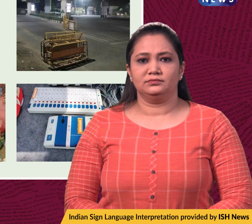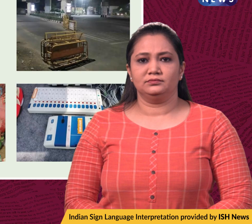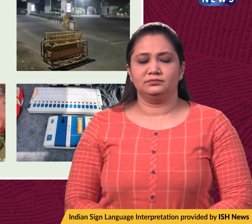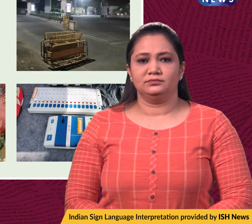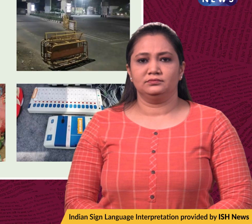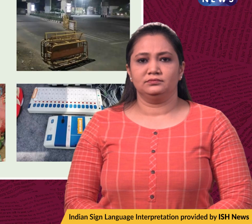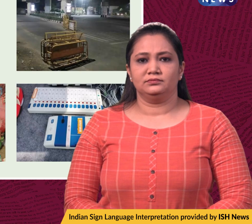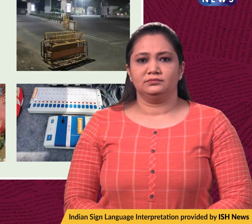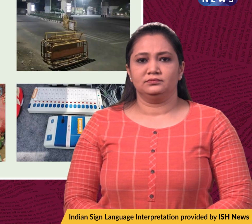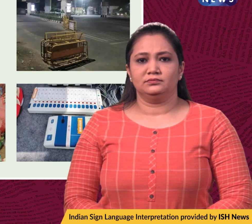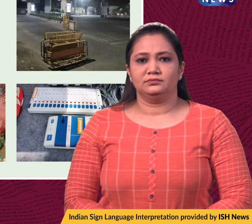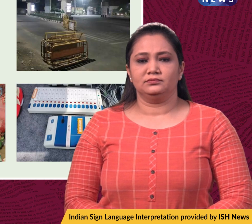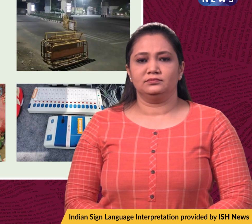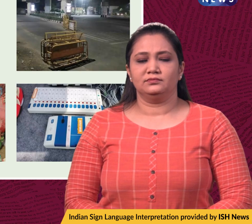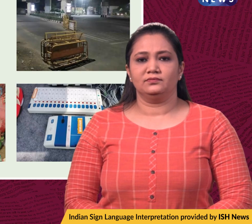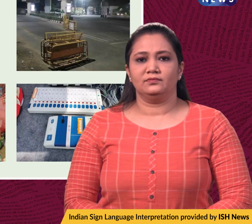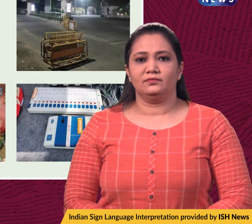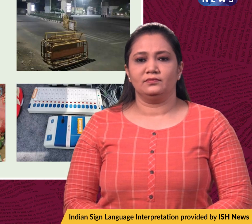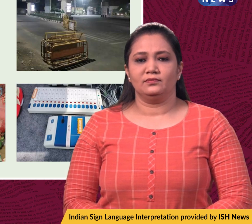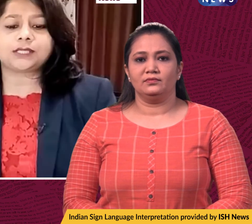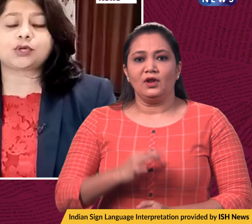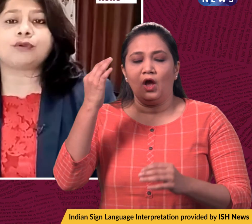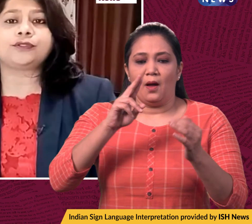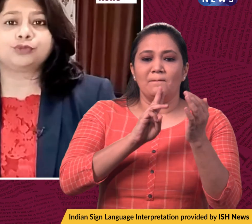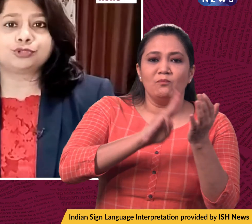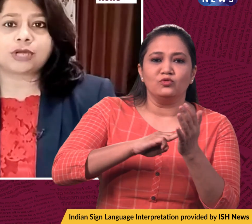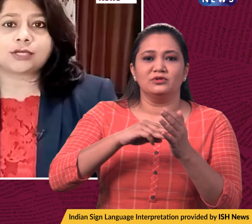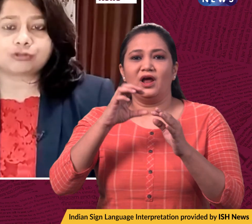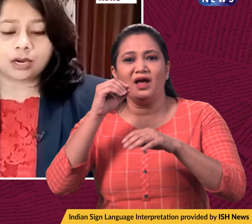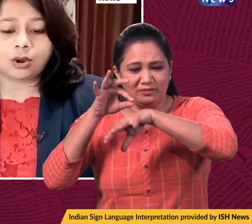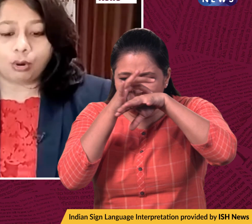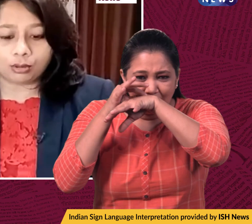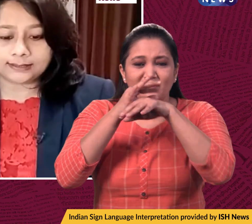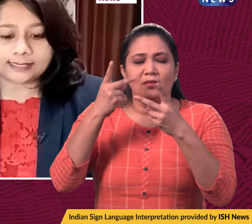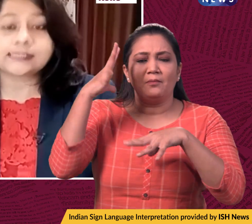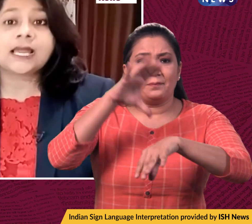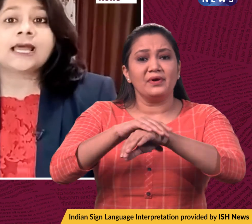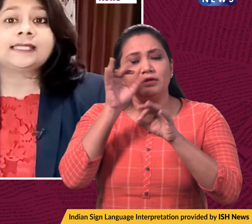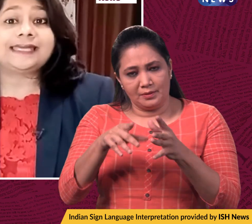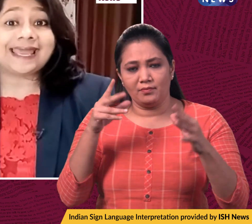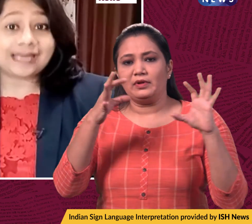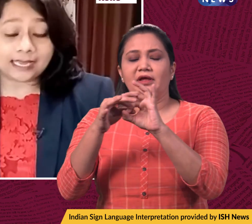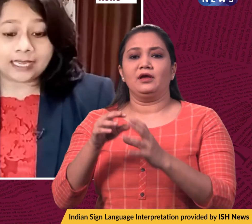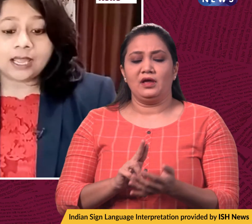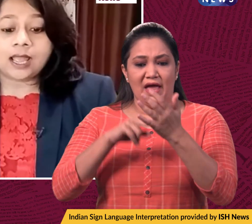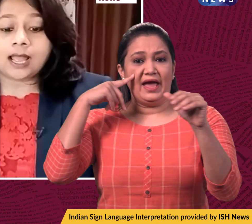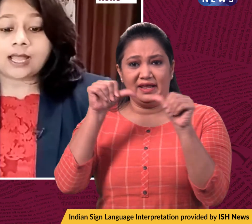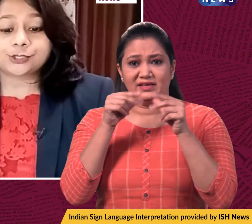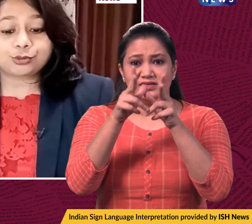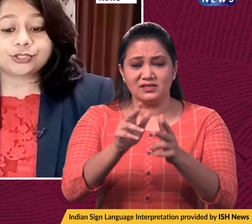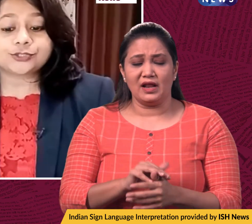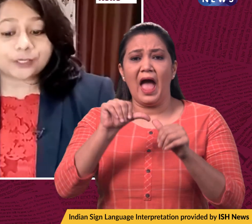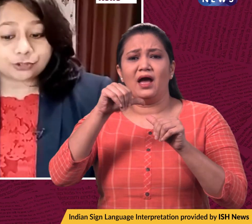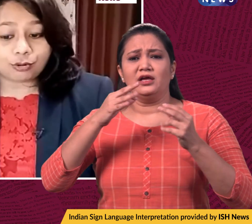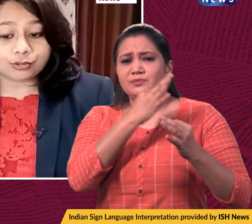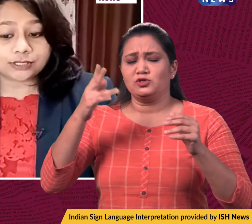in from across the world, starting off with an update on the Mundra drug haul case. The NIA